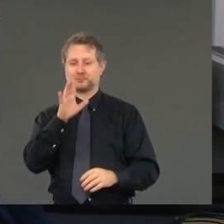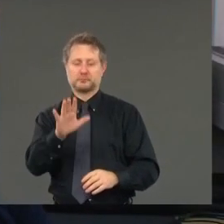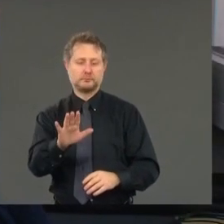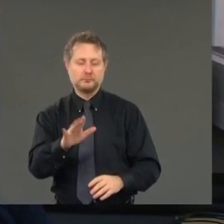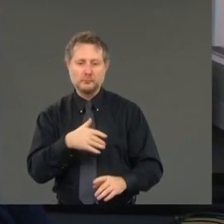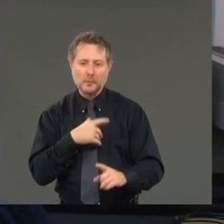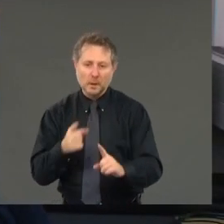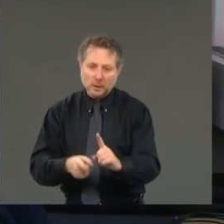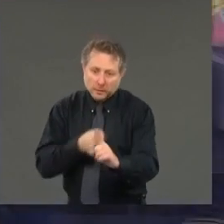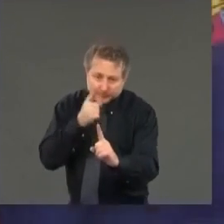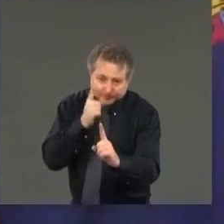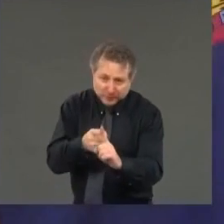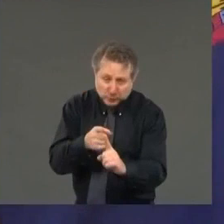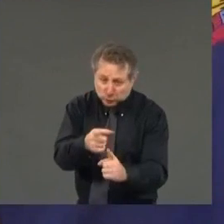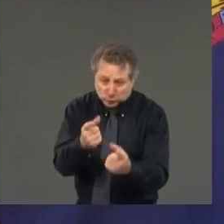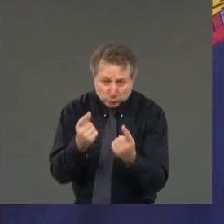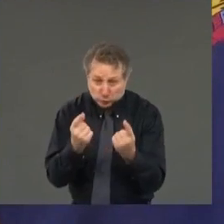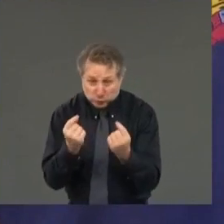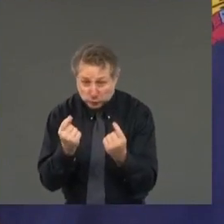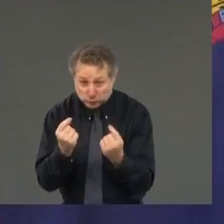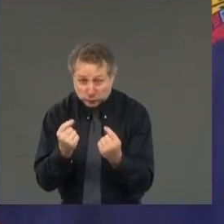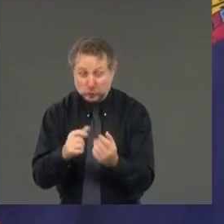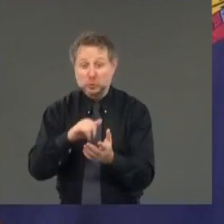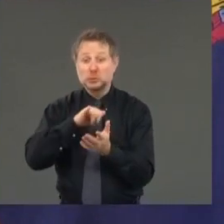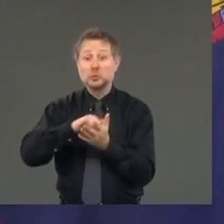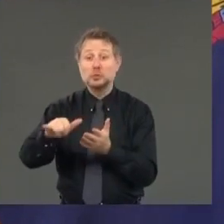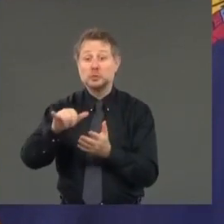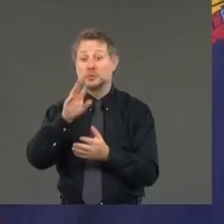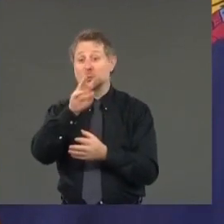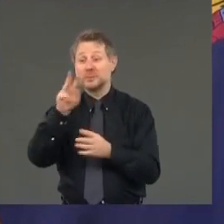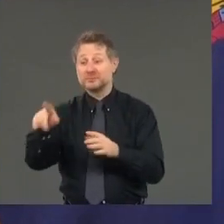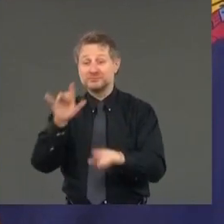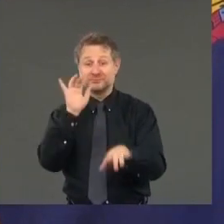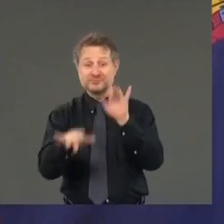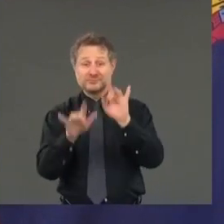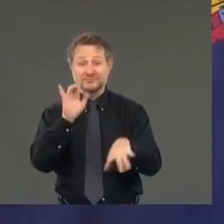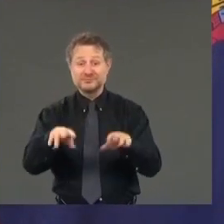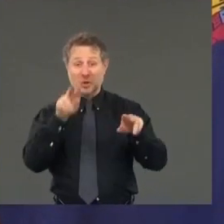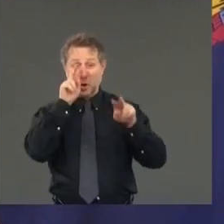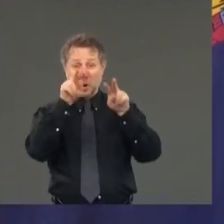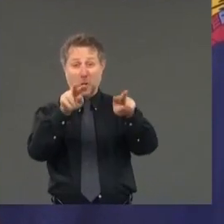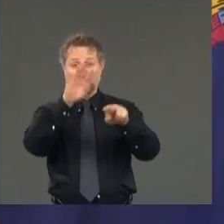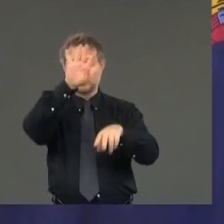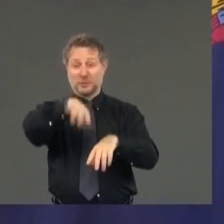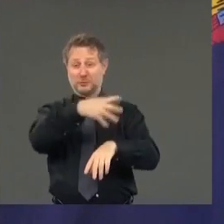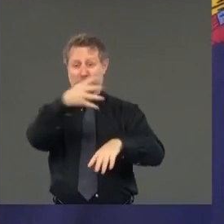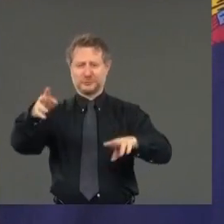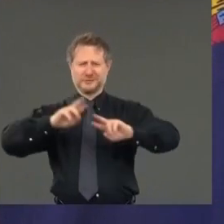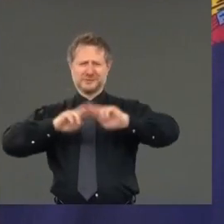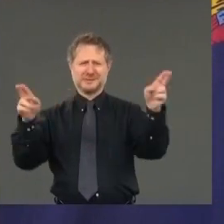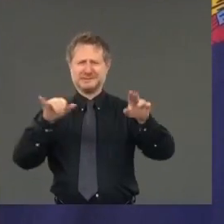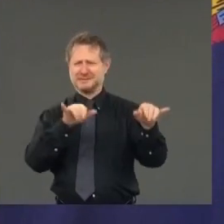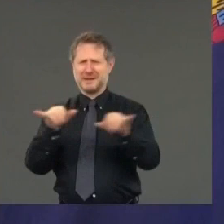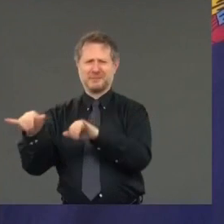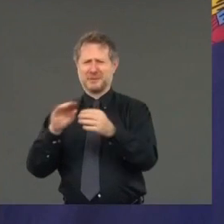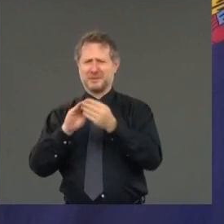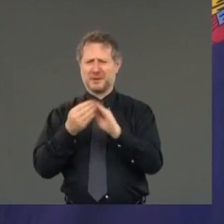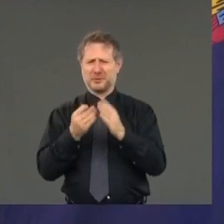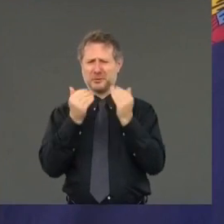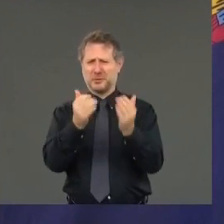to the state dashboard. You can see the numbers. No local official can open